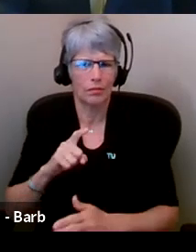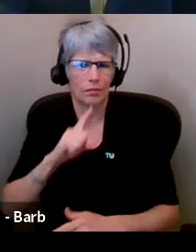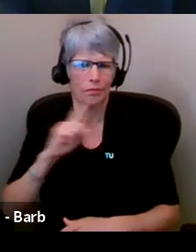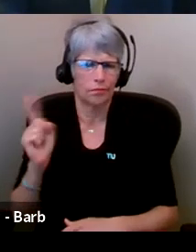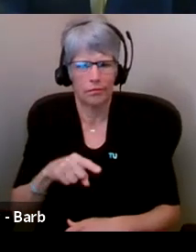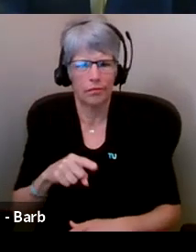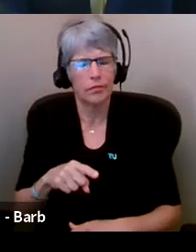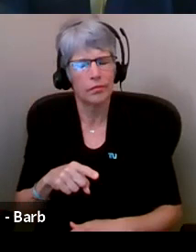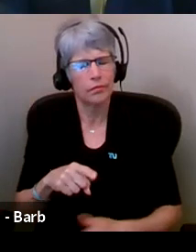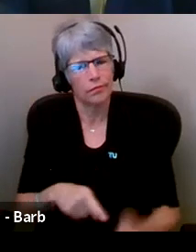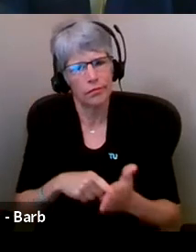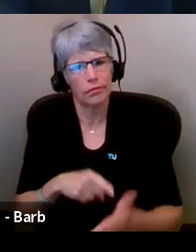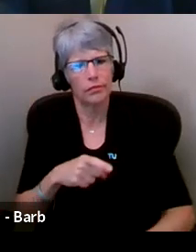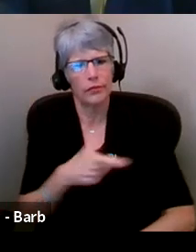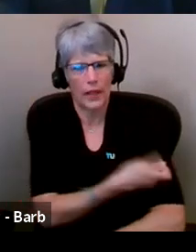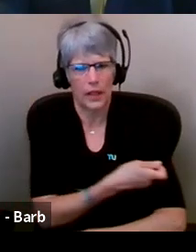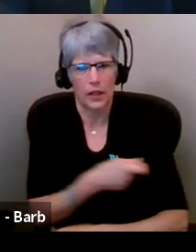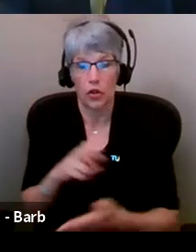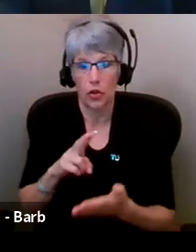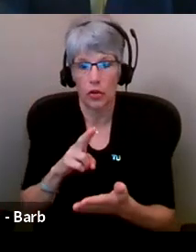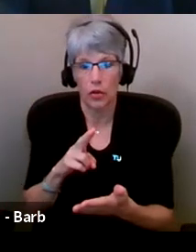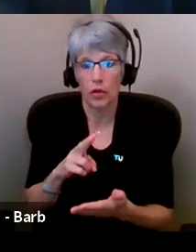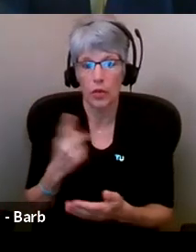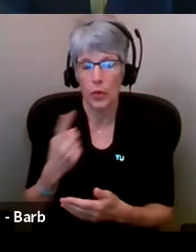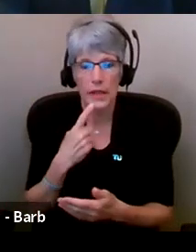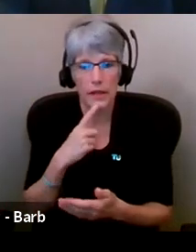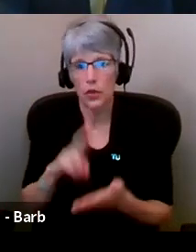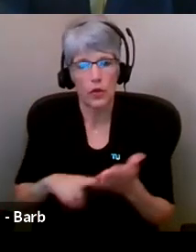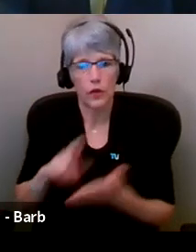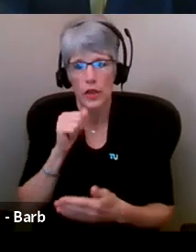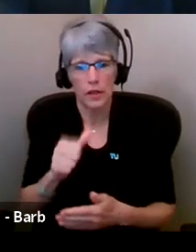of them makes note that the university does not mandate vaccines.